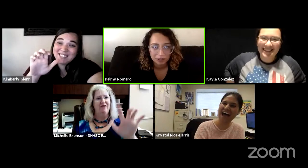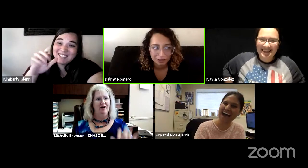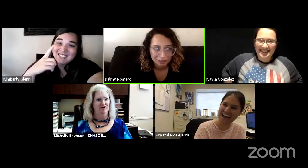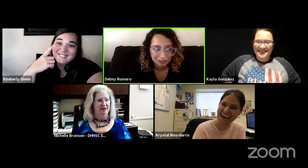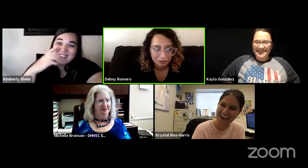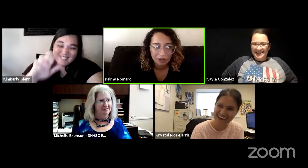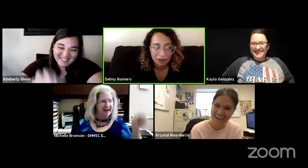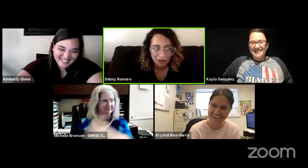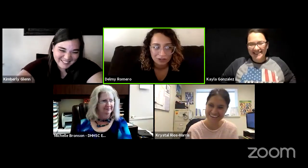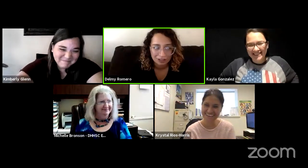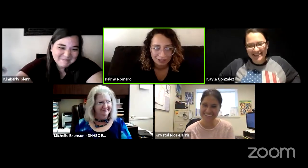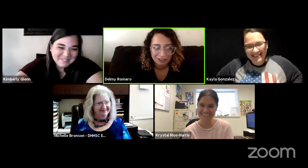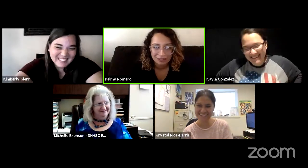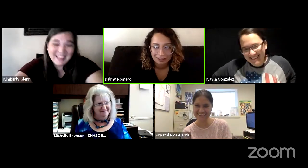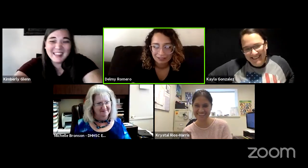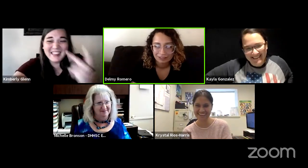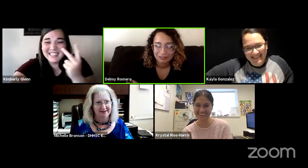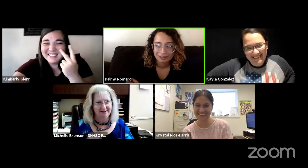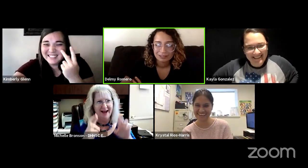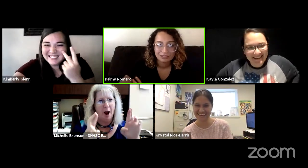do sports for 500.